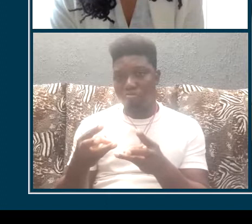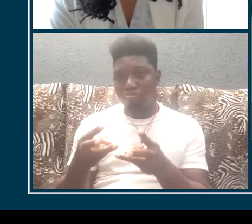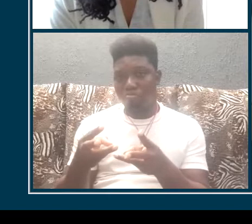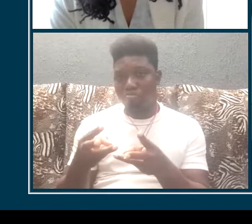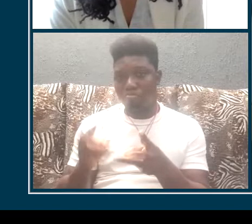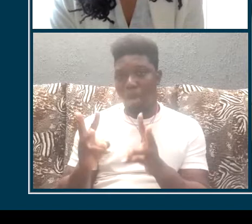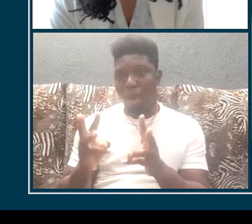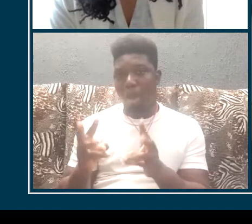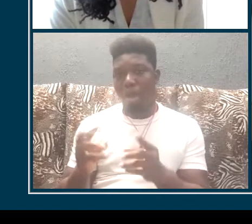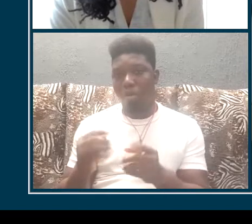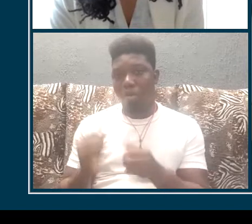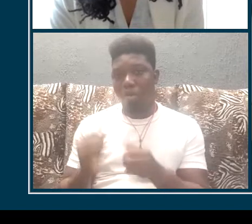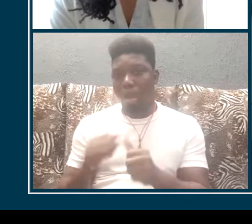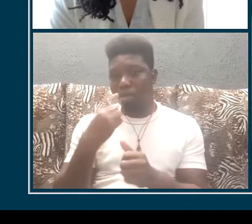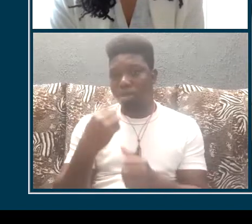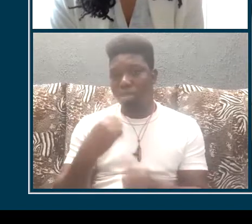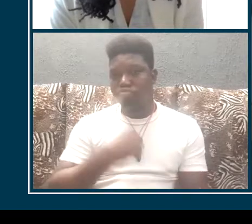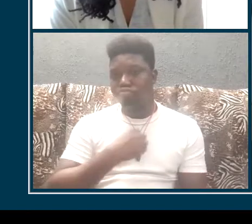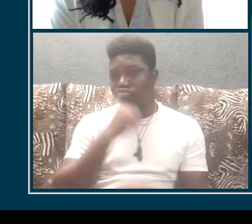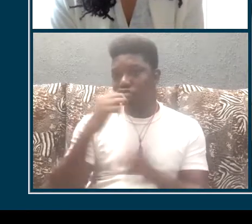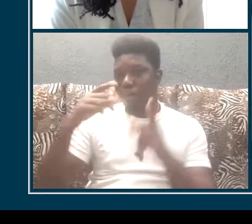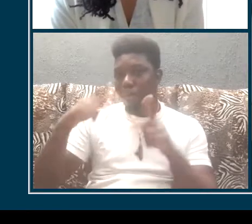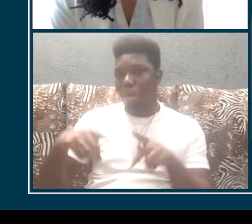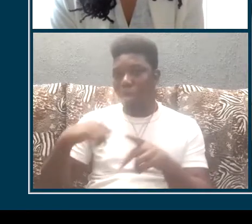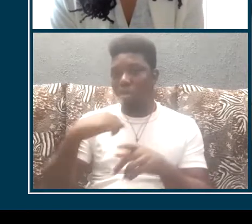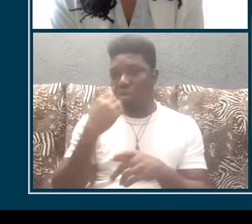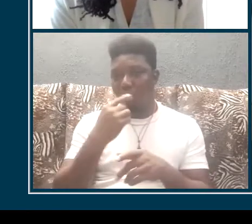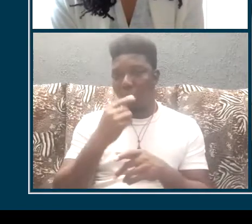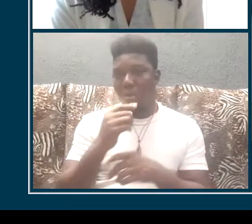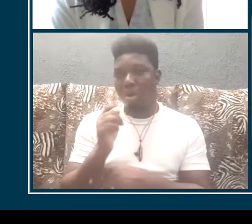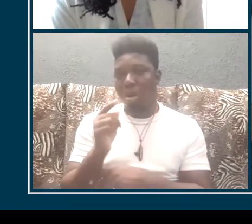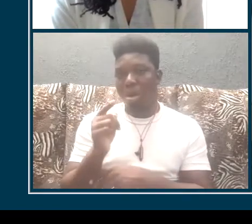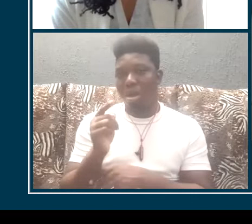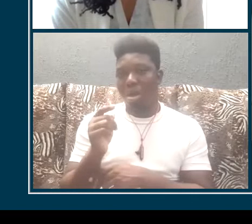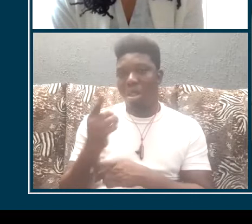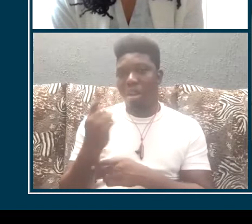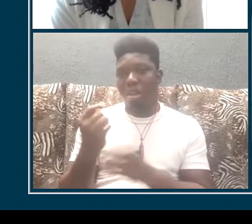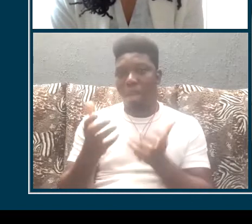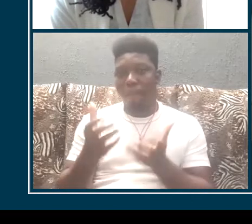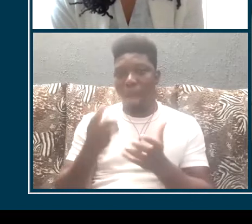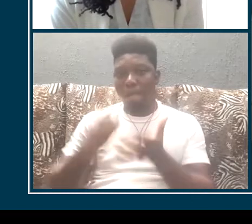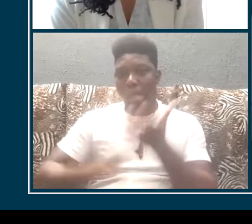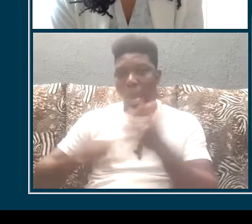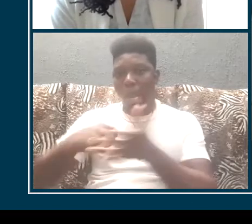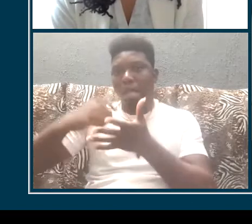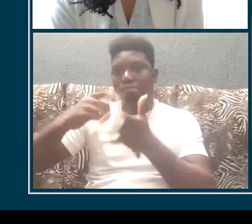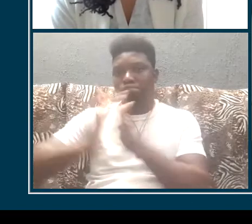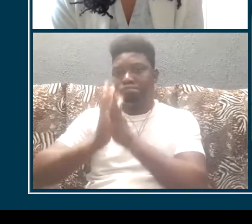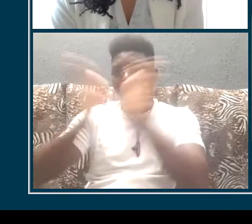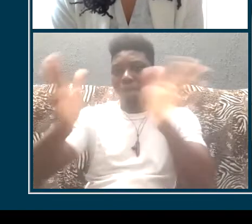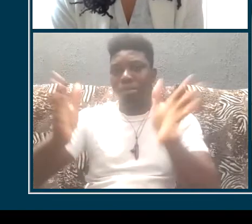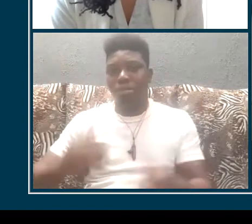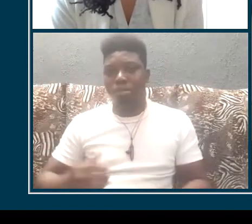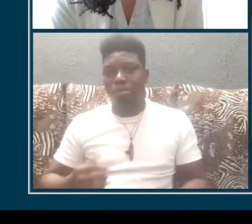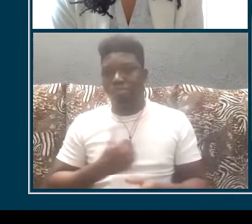who waves his fist and demands change in the public square, so to speak. I tend to do my